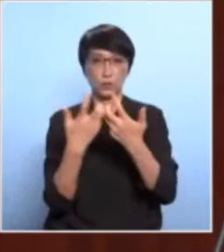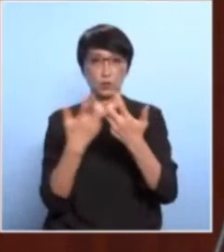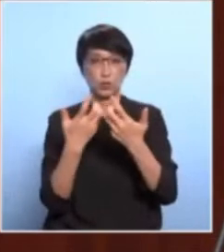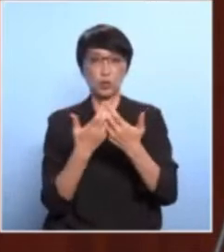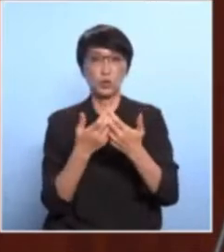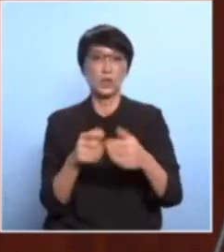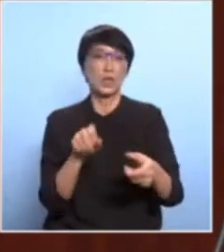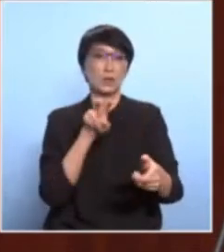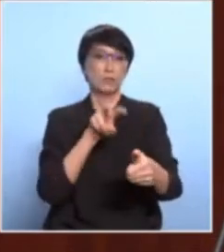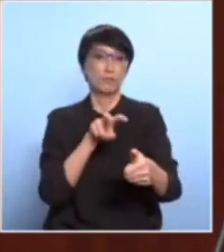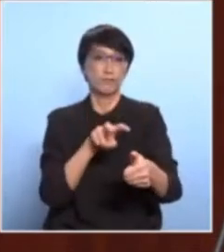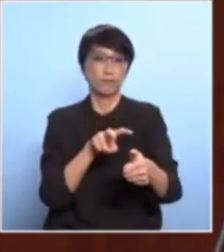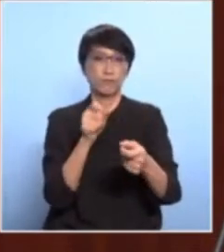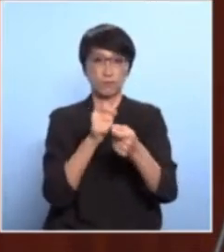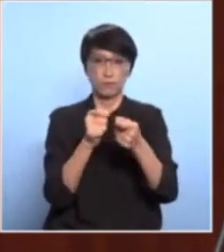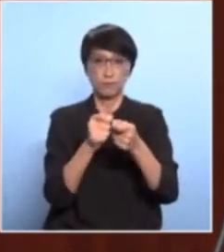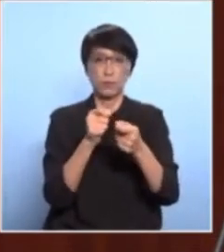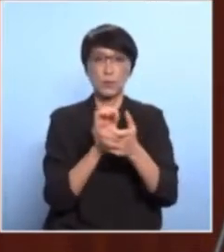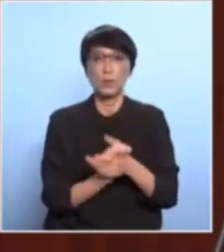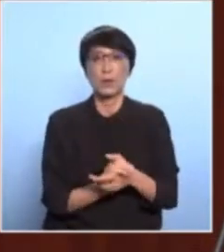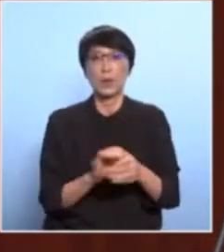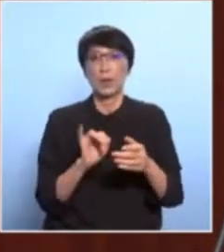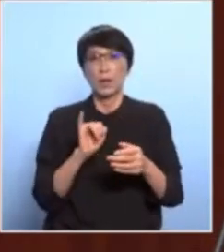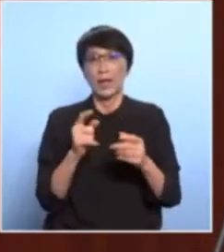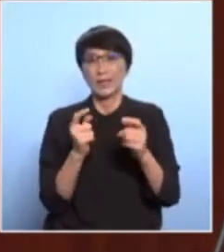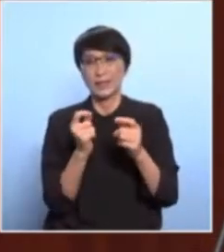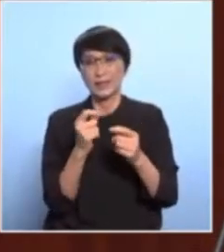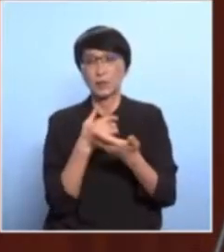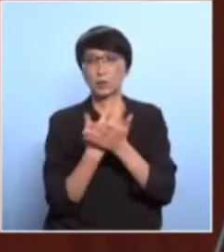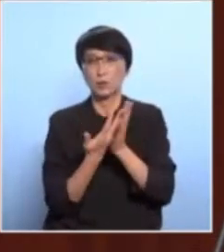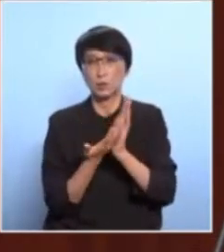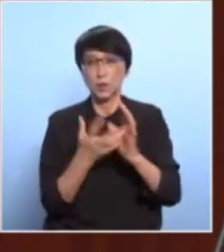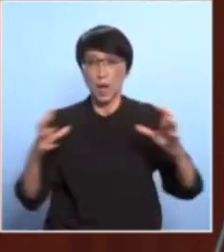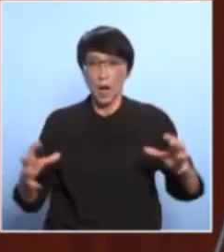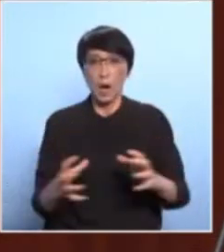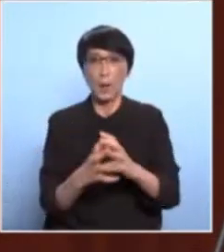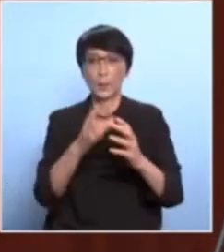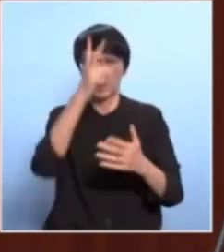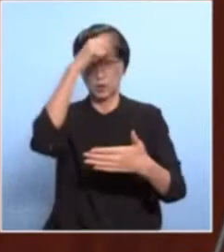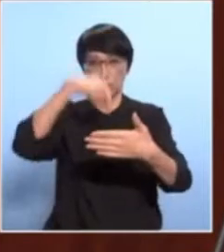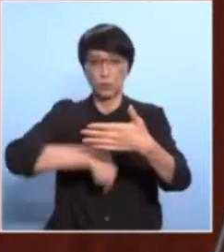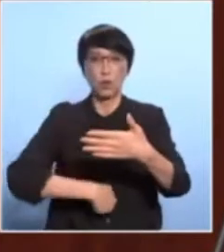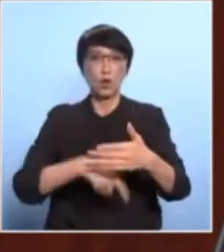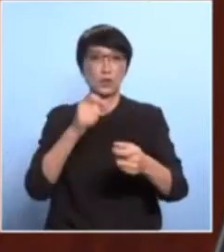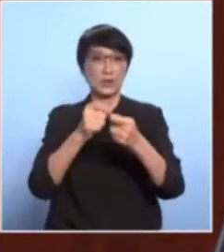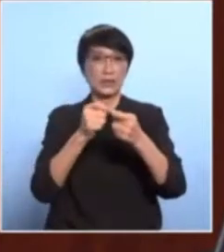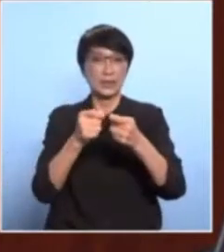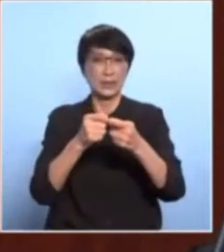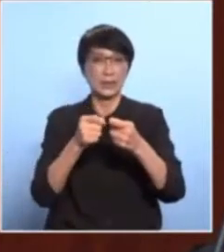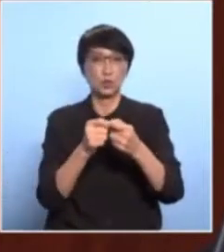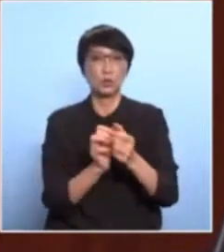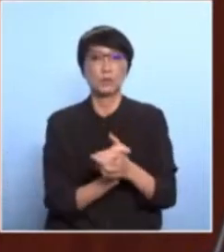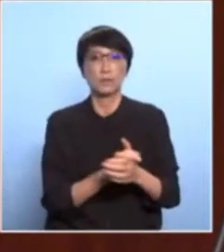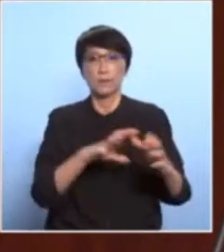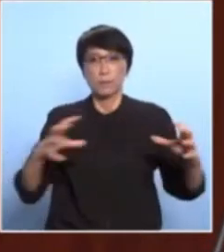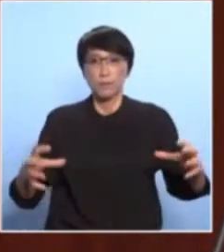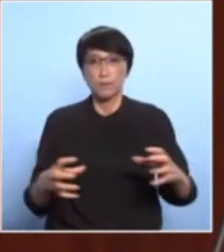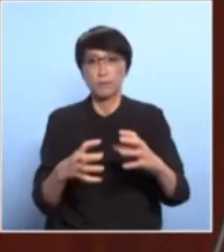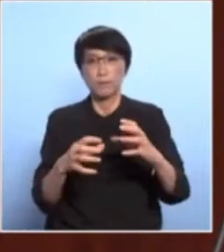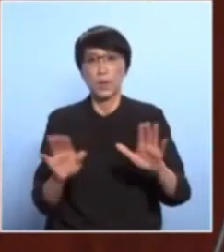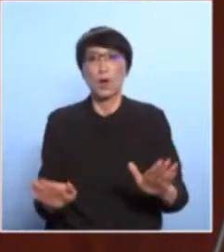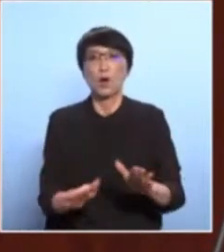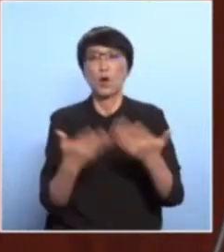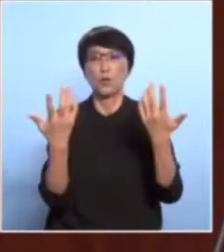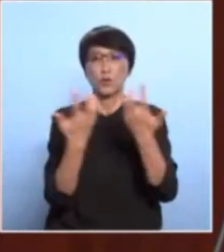be responsible for formulating policies on digital government, data governance, and information technology. It will